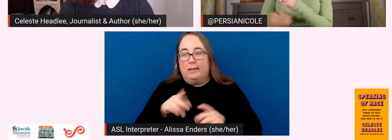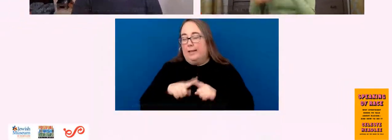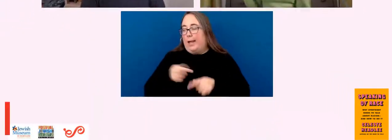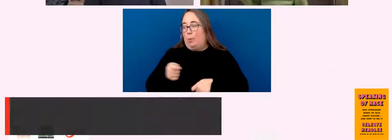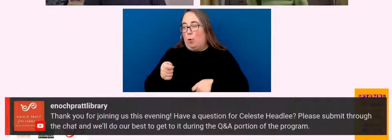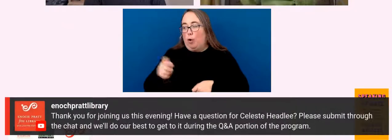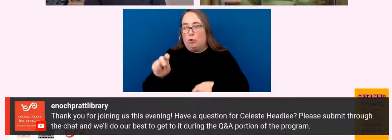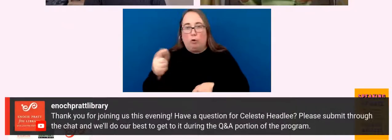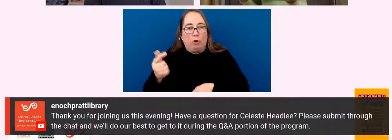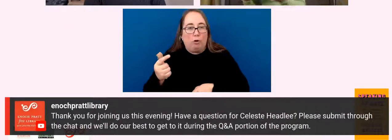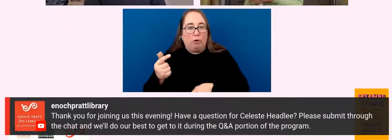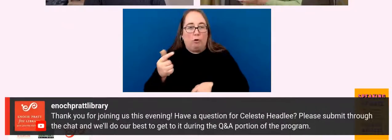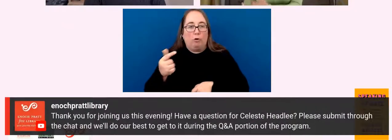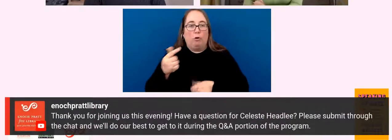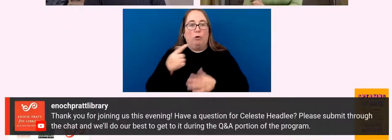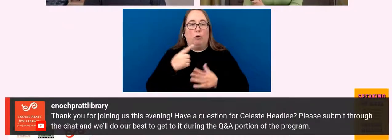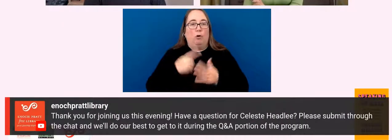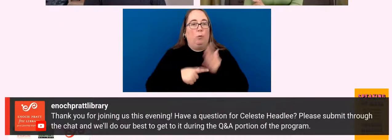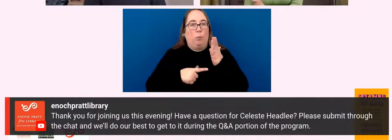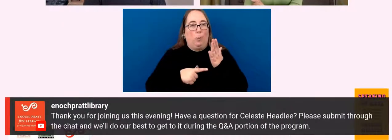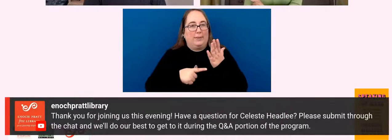here. What would that be to you?